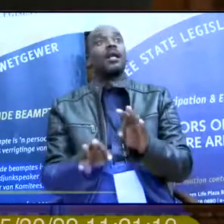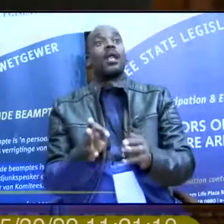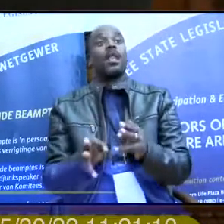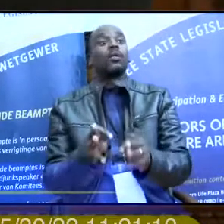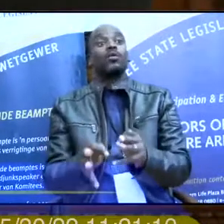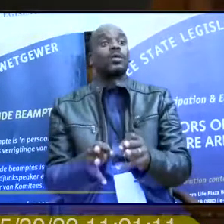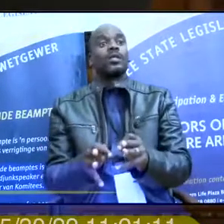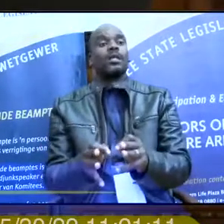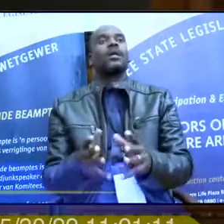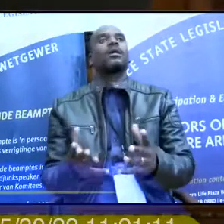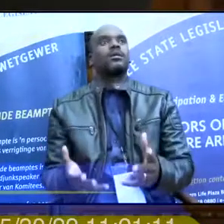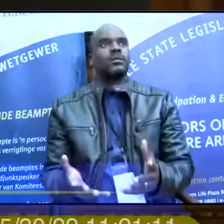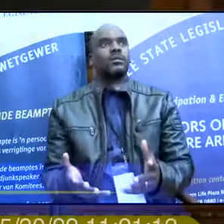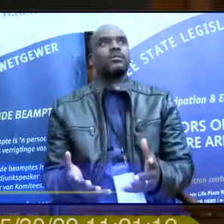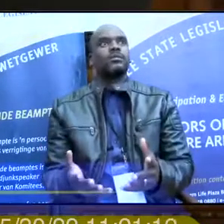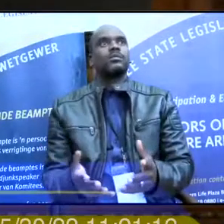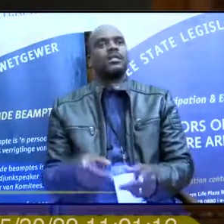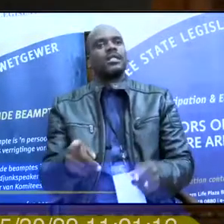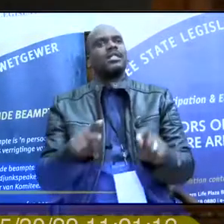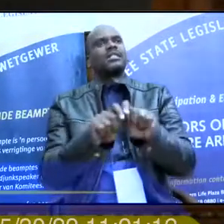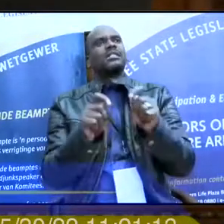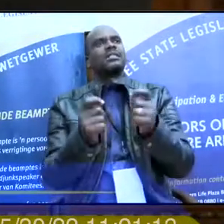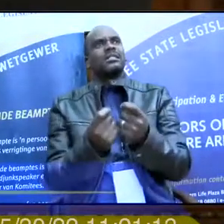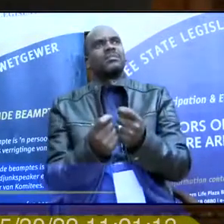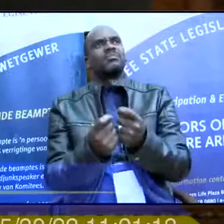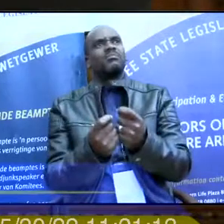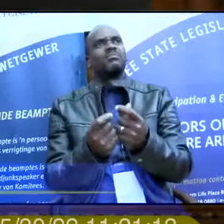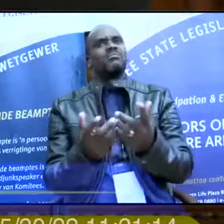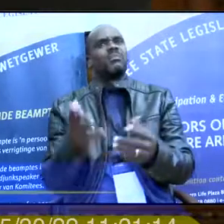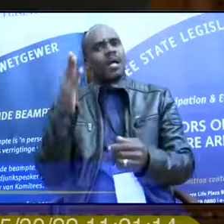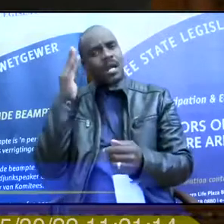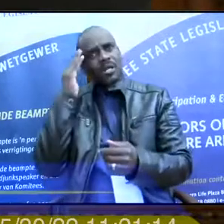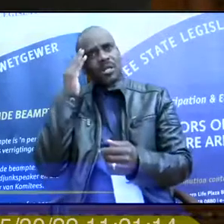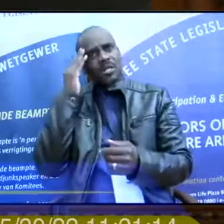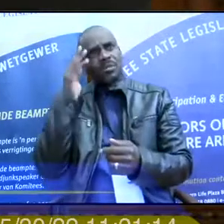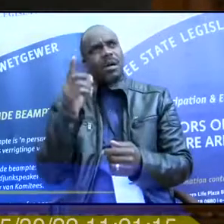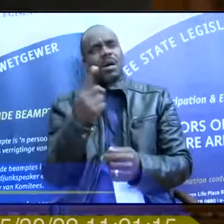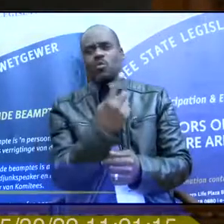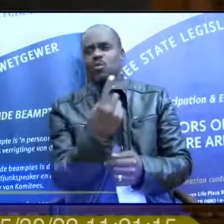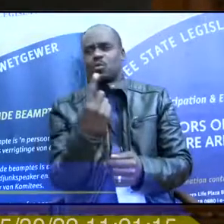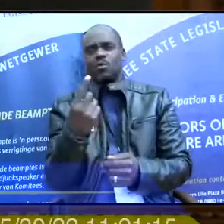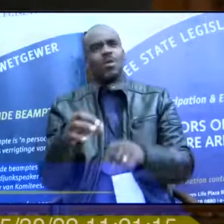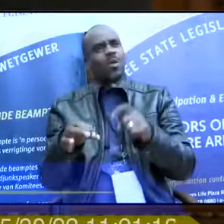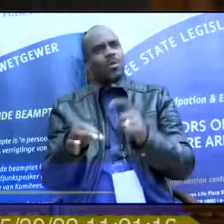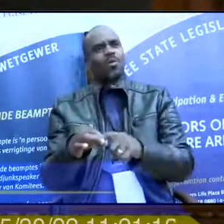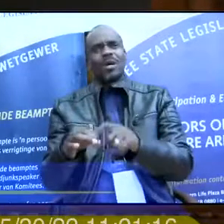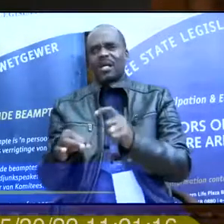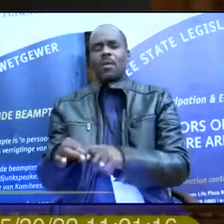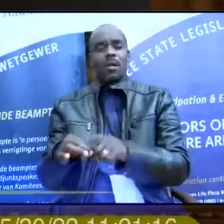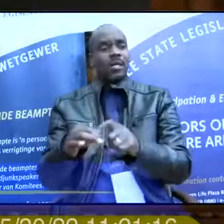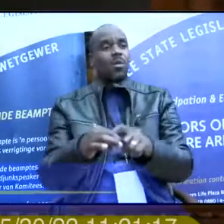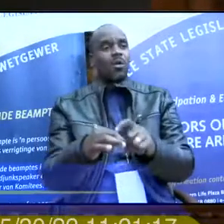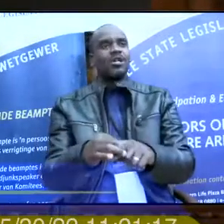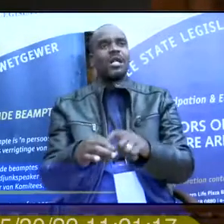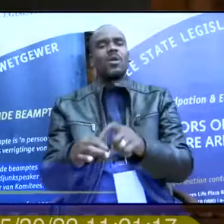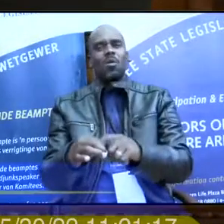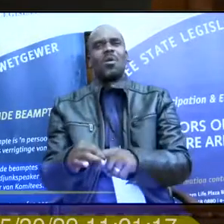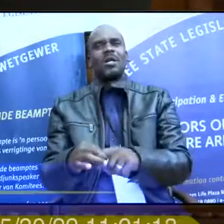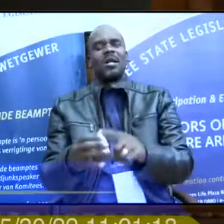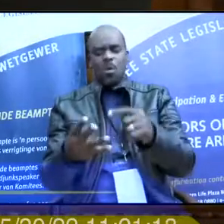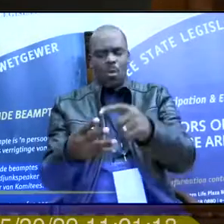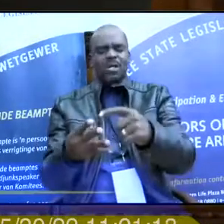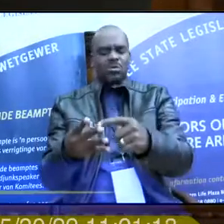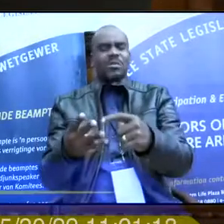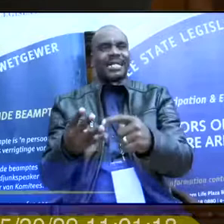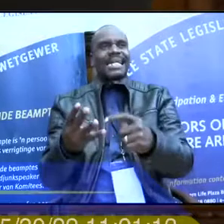mabillo and this team goes out every quarter to every part of this province through every